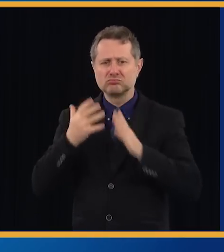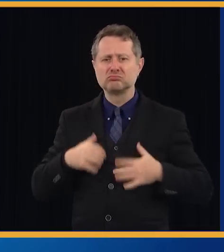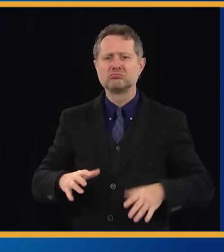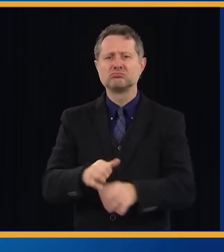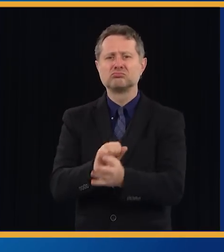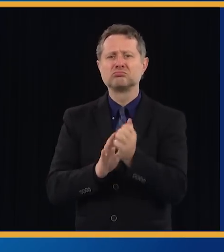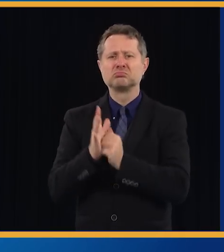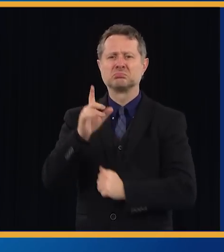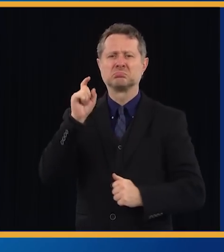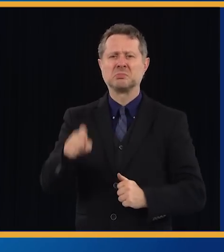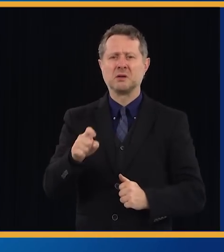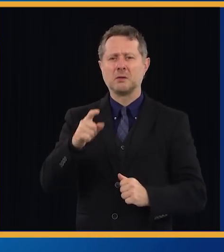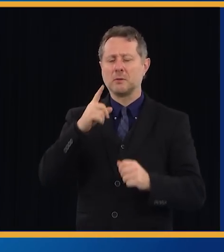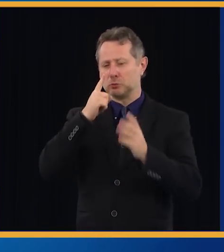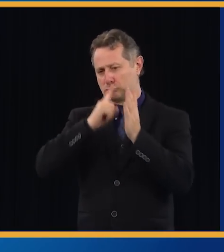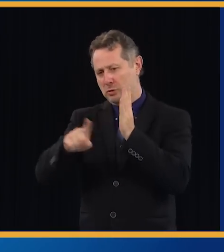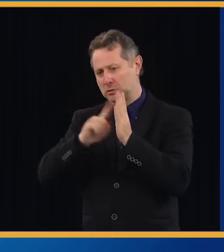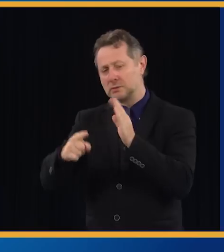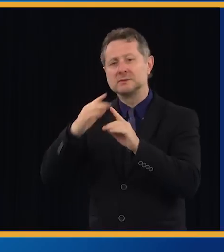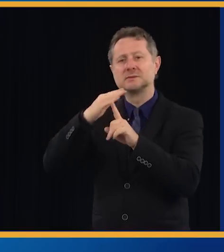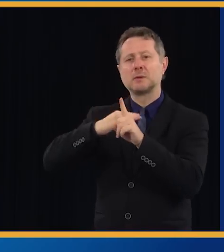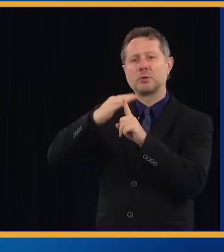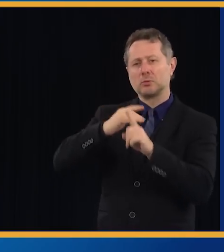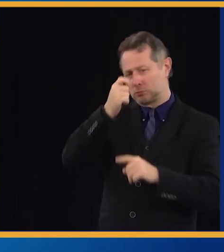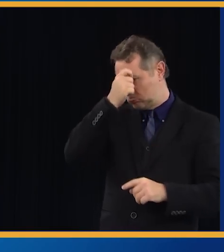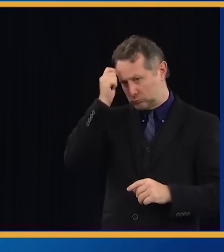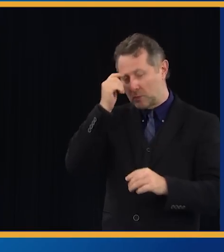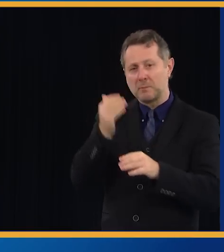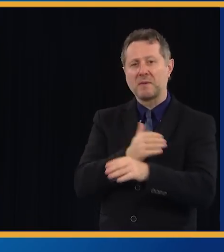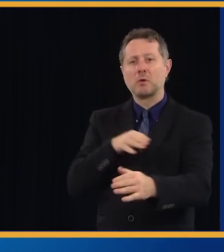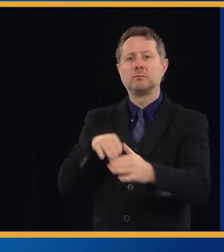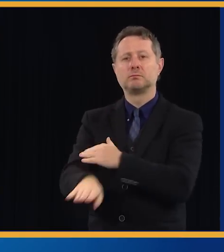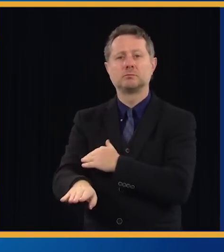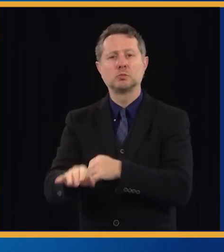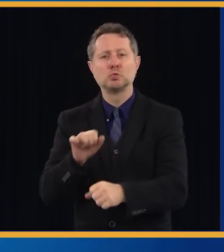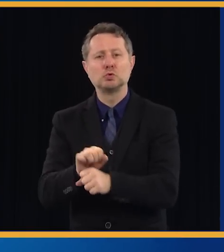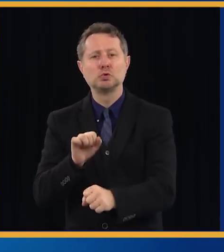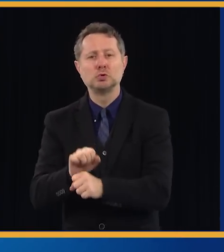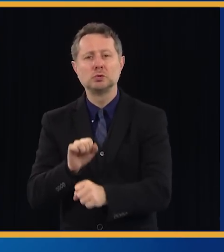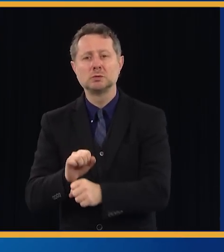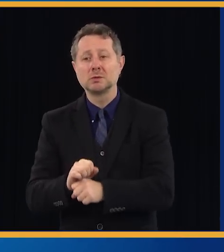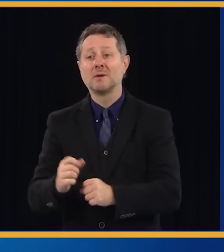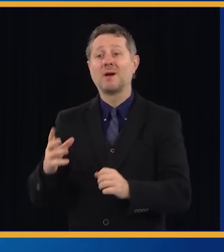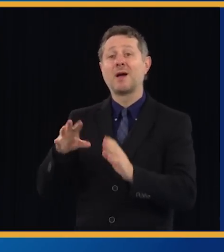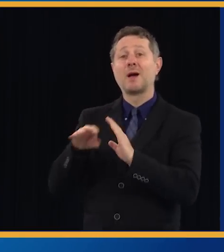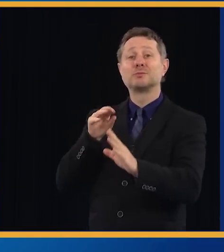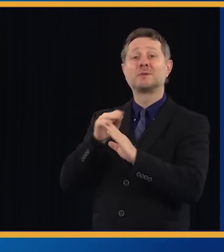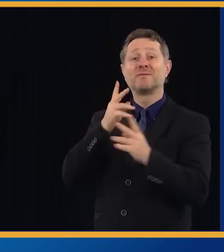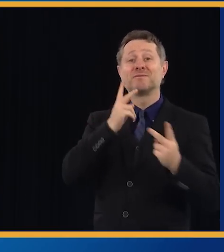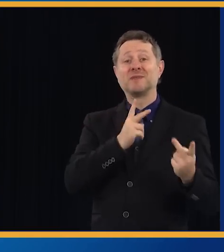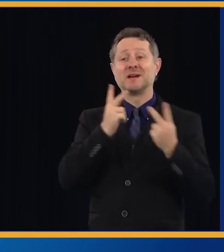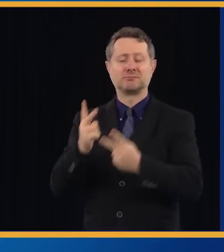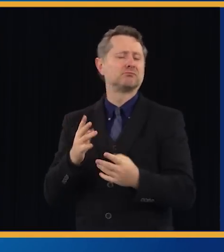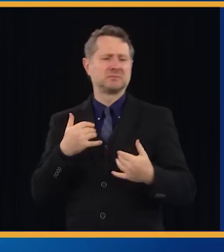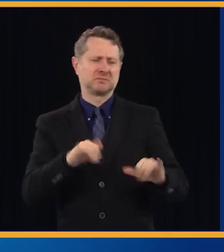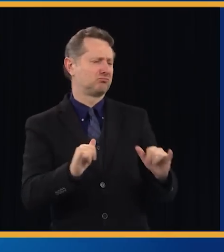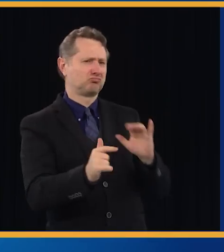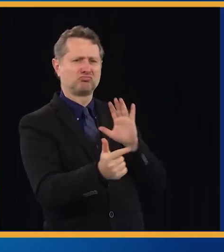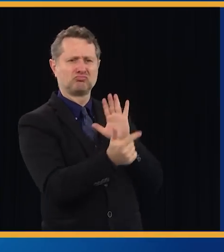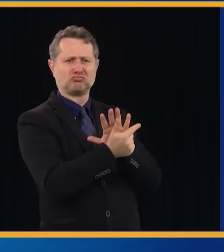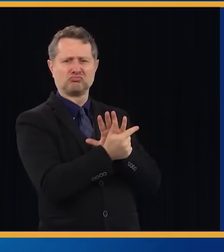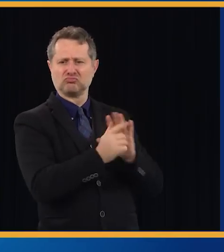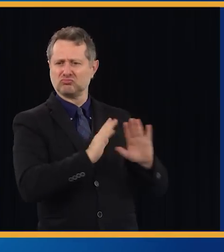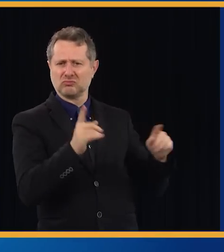come into the facility. There are no visitors who are coming into the facility, which is a tremendous